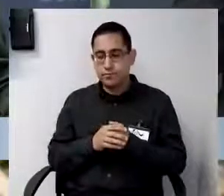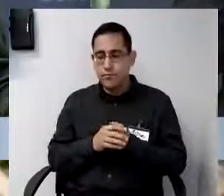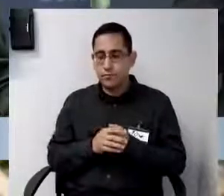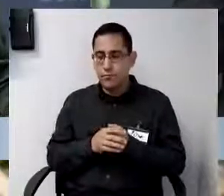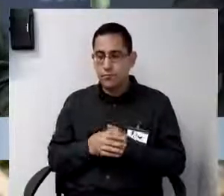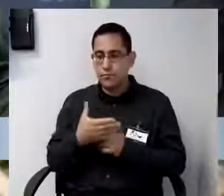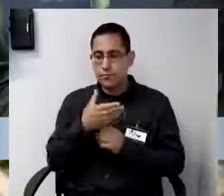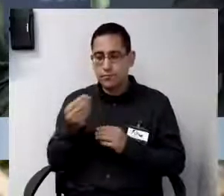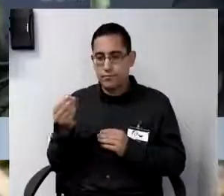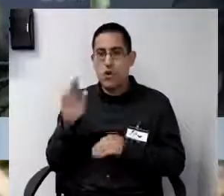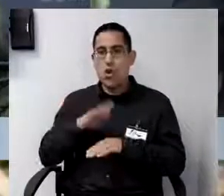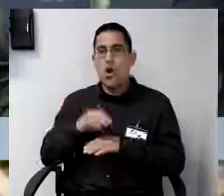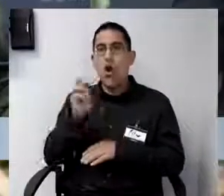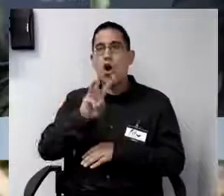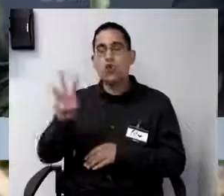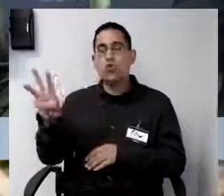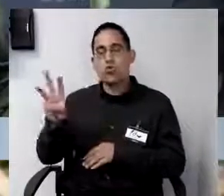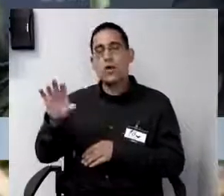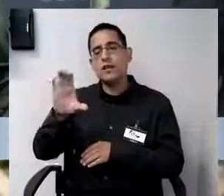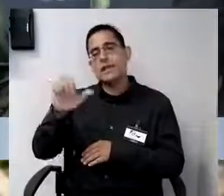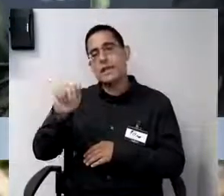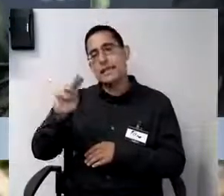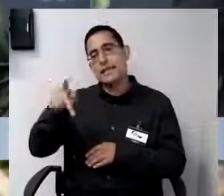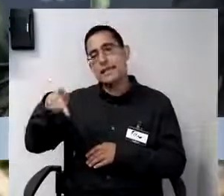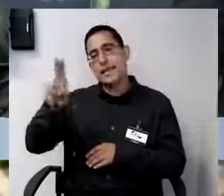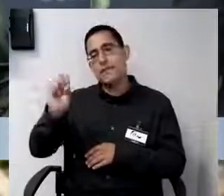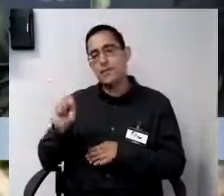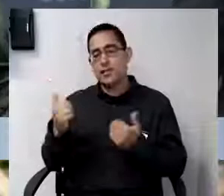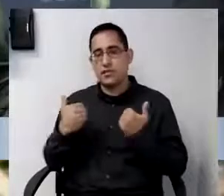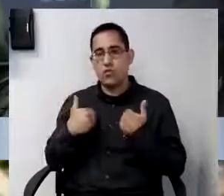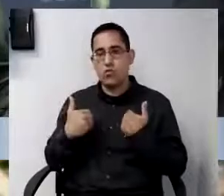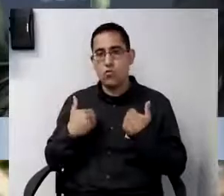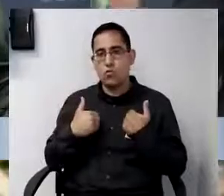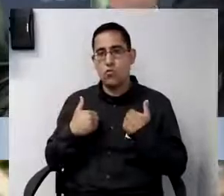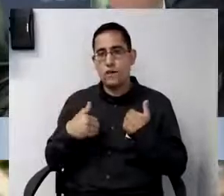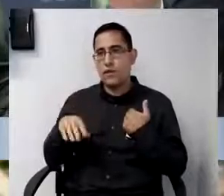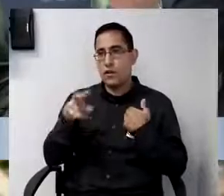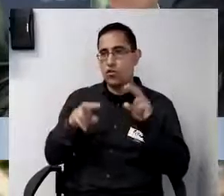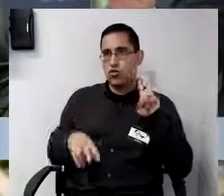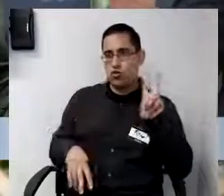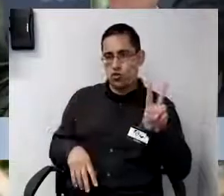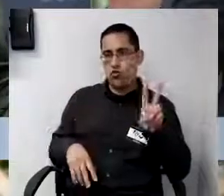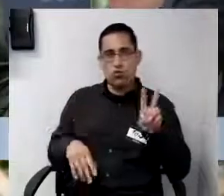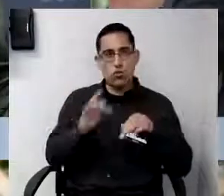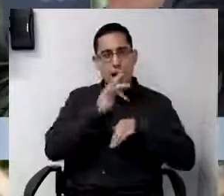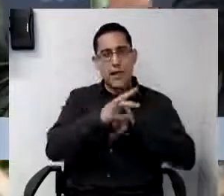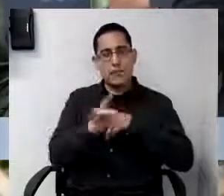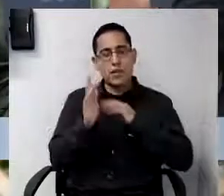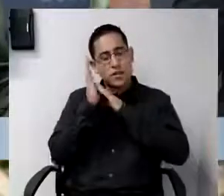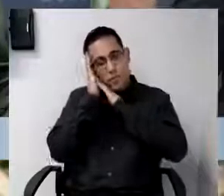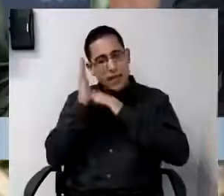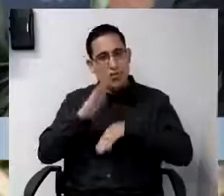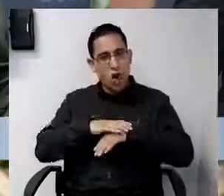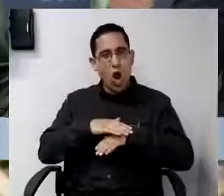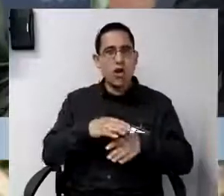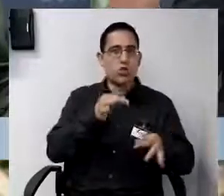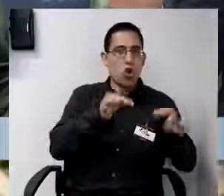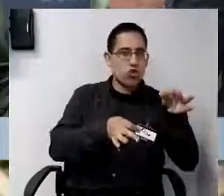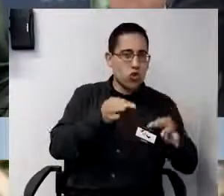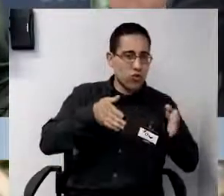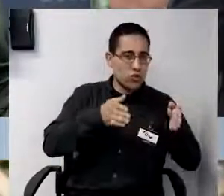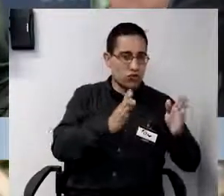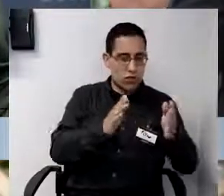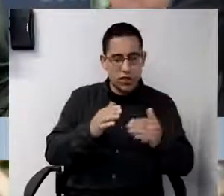unit out on the West Campus. We have 2 empty subacute beds on Court Street, and we have 9